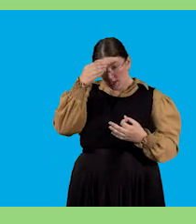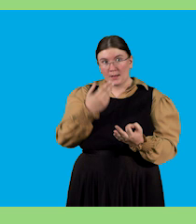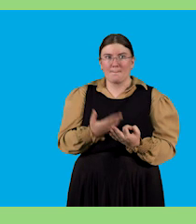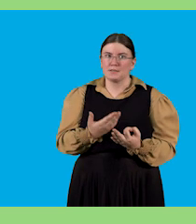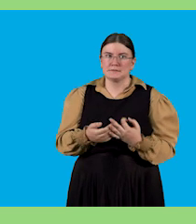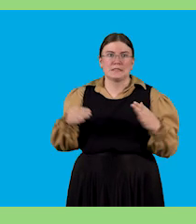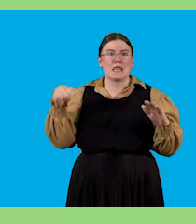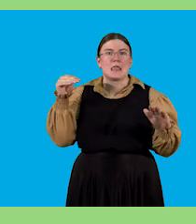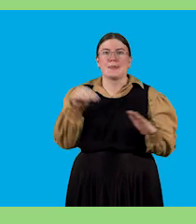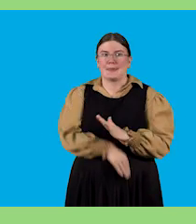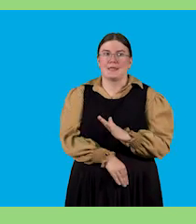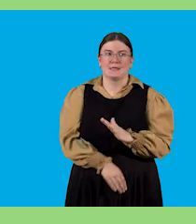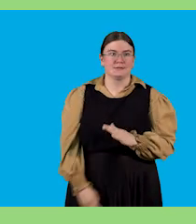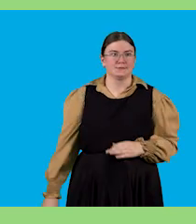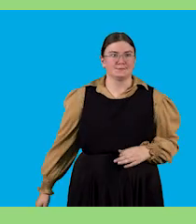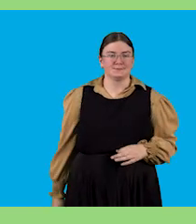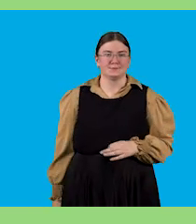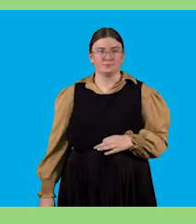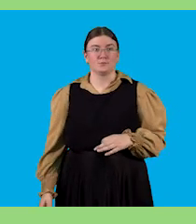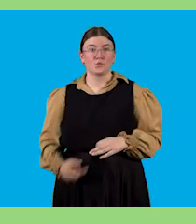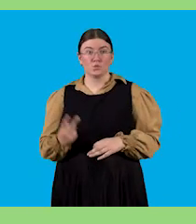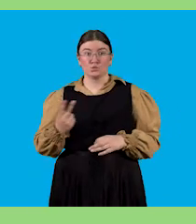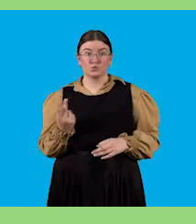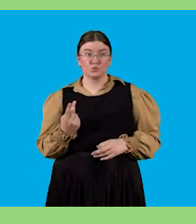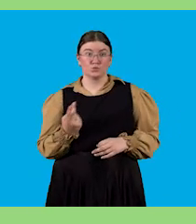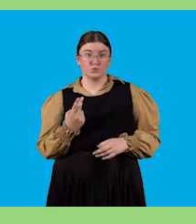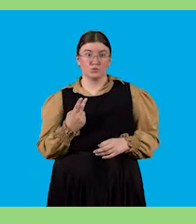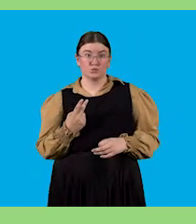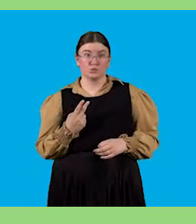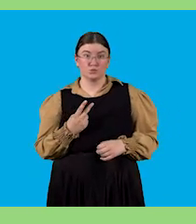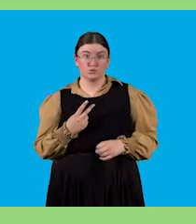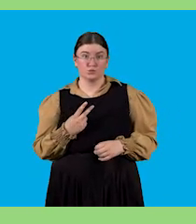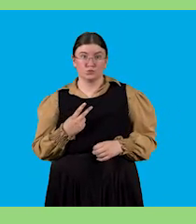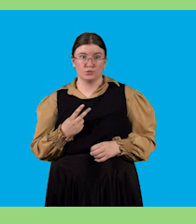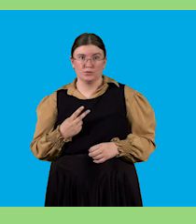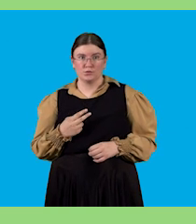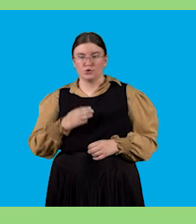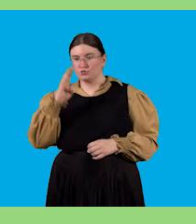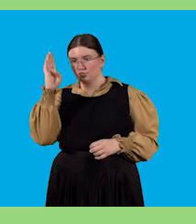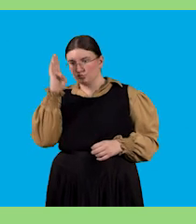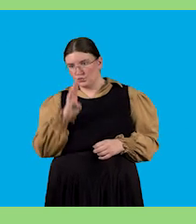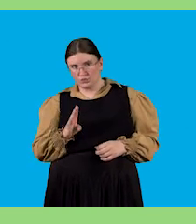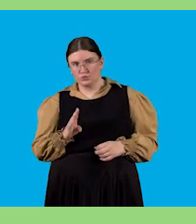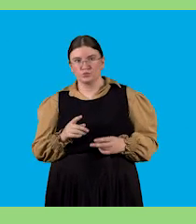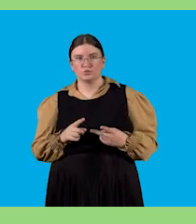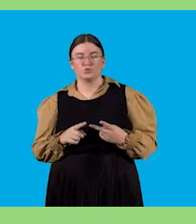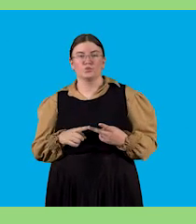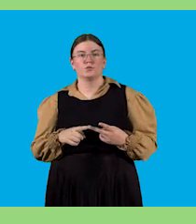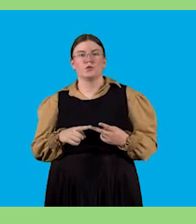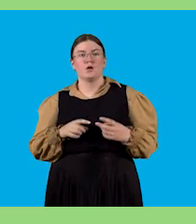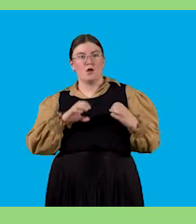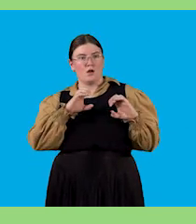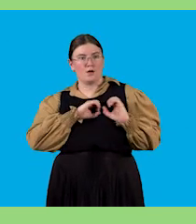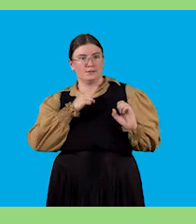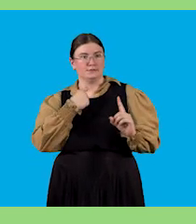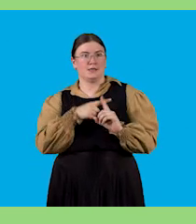learning capabilities. There is also an increased risk of strokes and heart attacks,